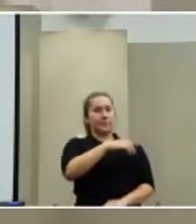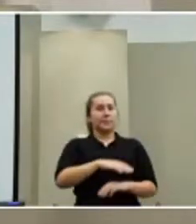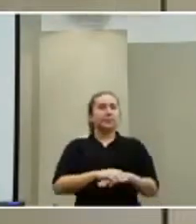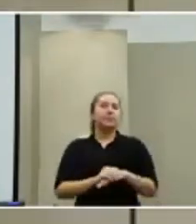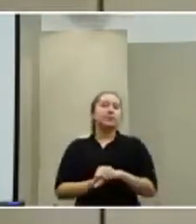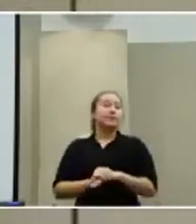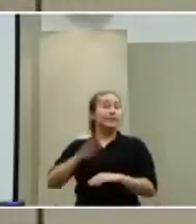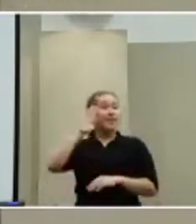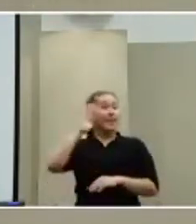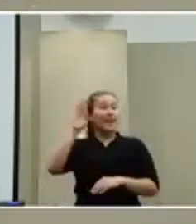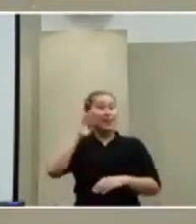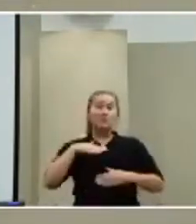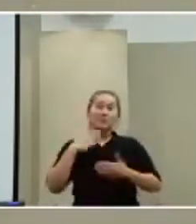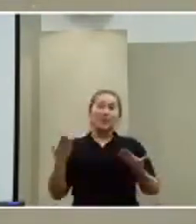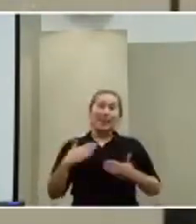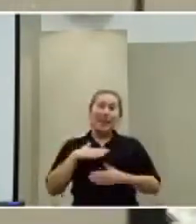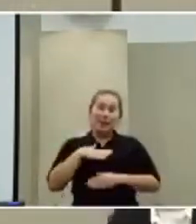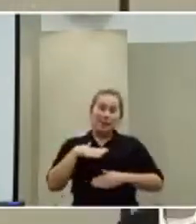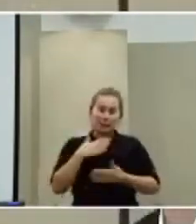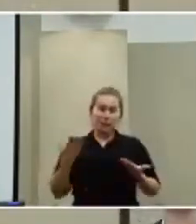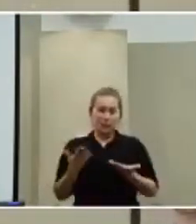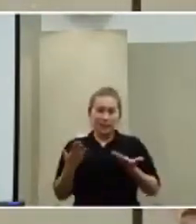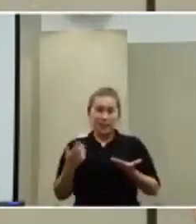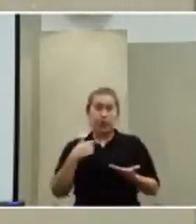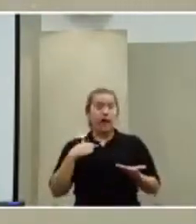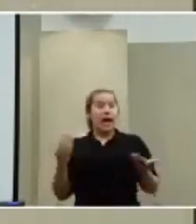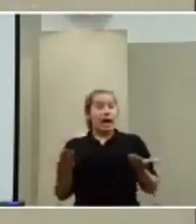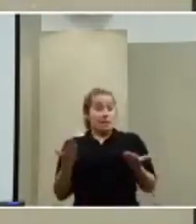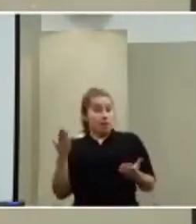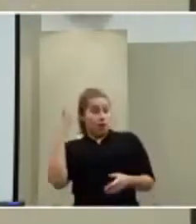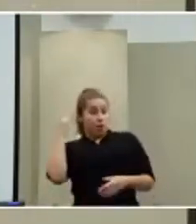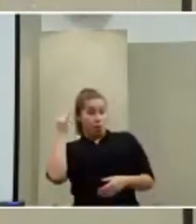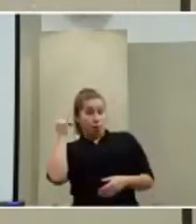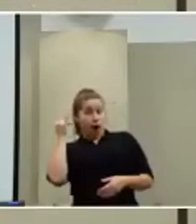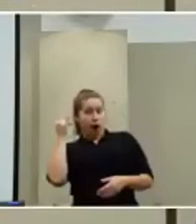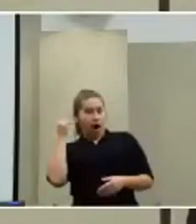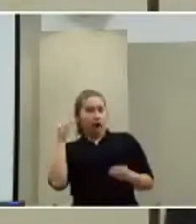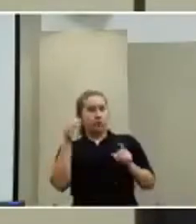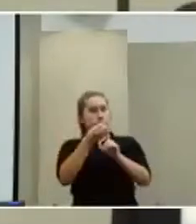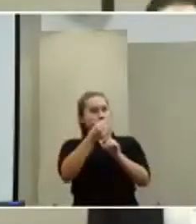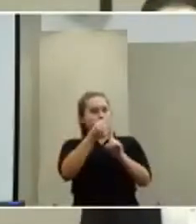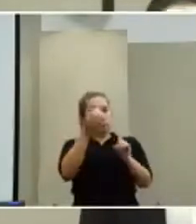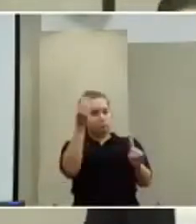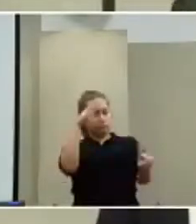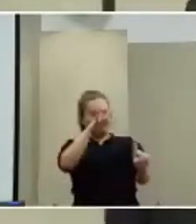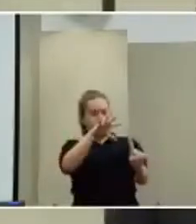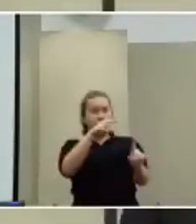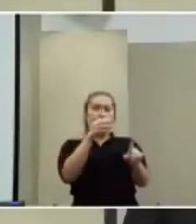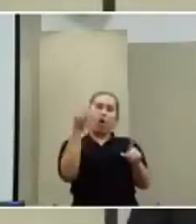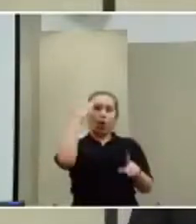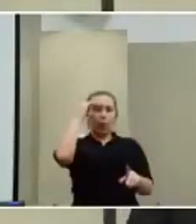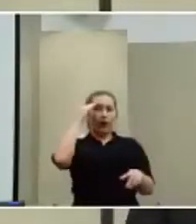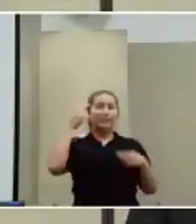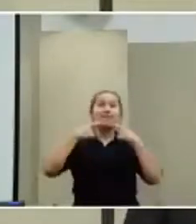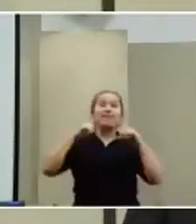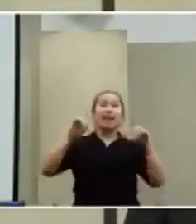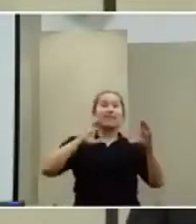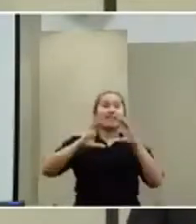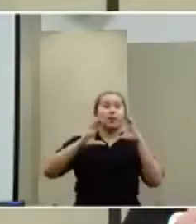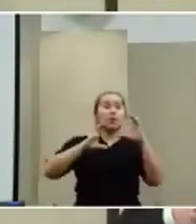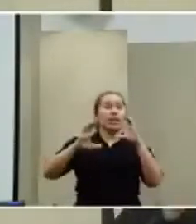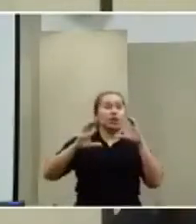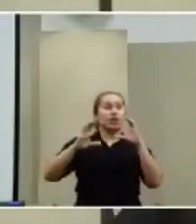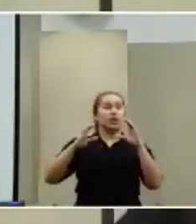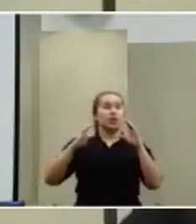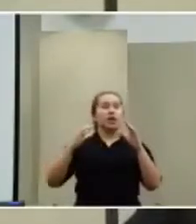Hi, pleasure to be here. I'm here mostly to bring more to the awareness around effective communication, I think following